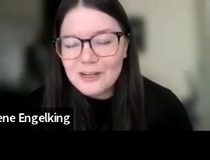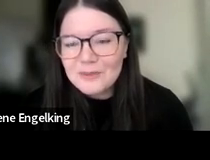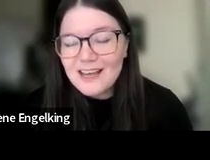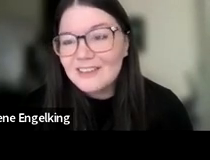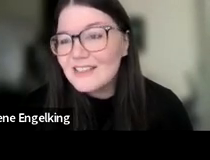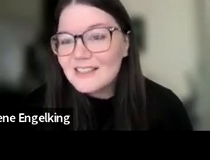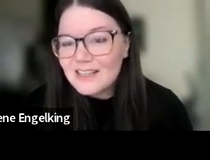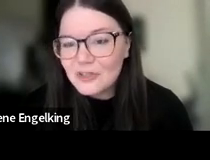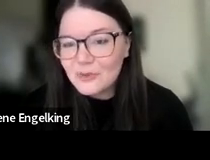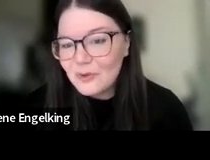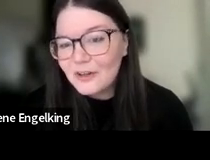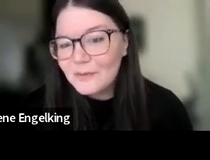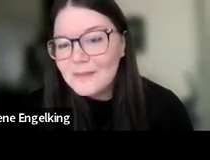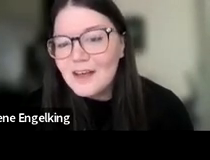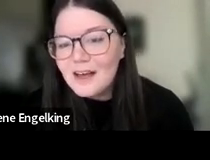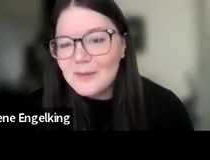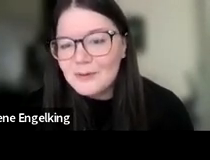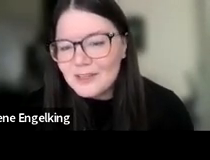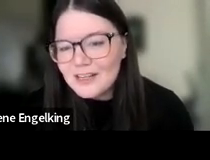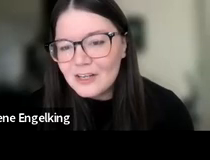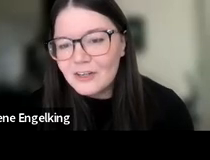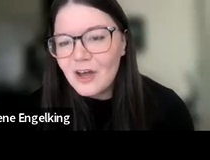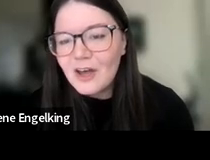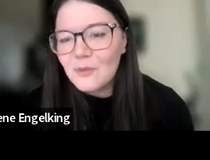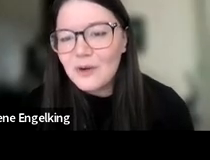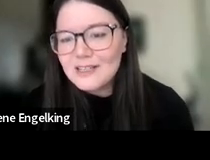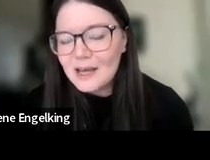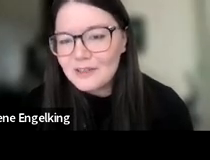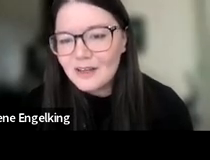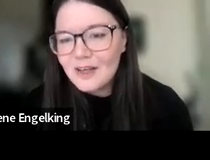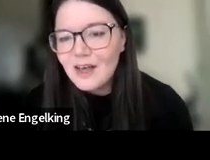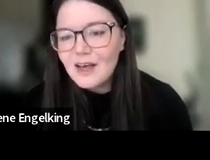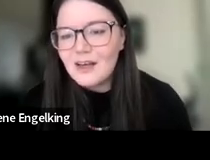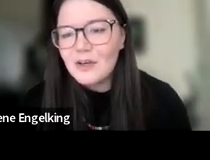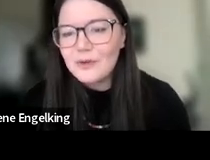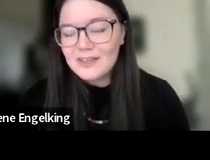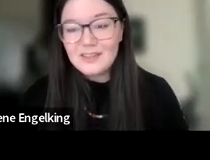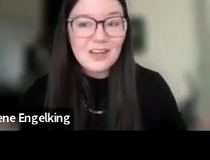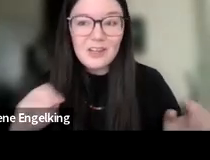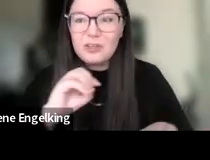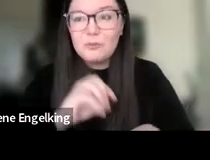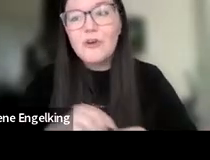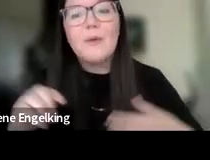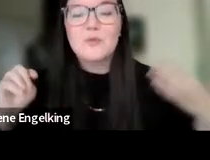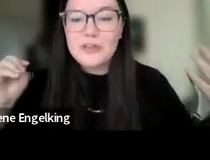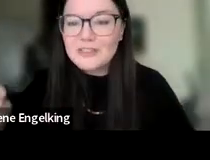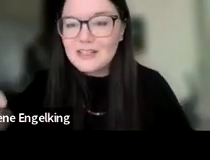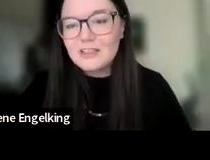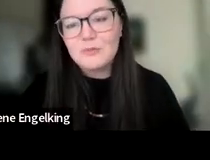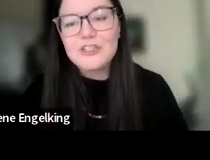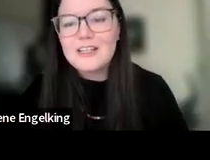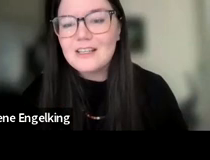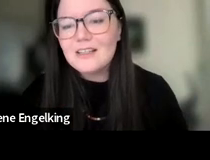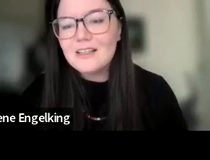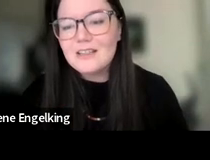where we are able to have a listening session with you all. And we can hear what is happening within your programs, where you're seeing